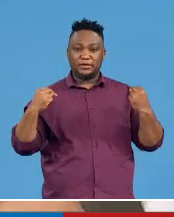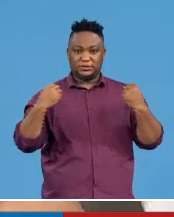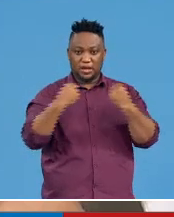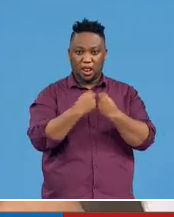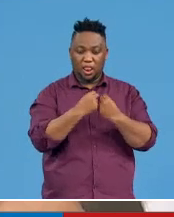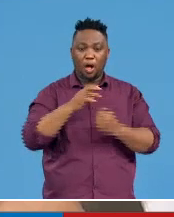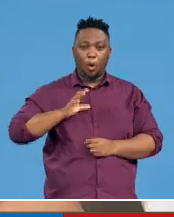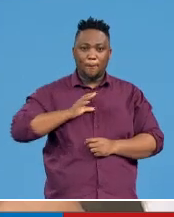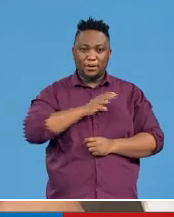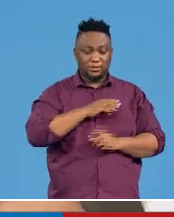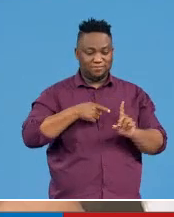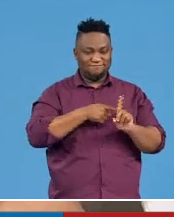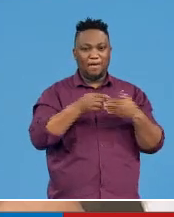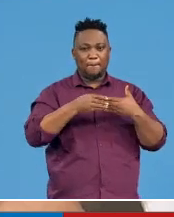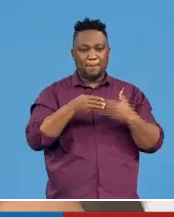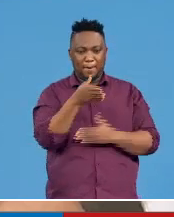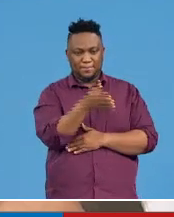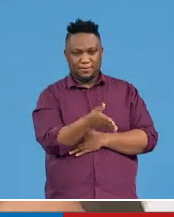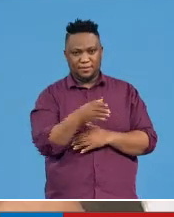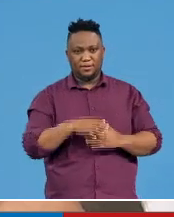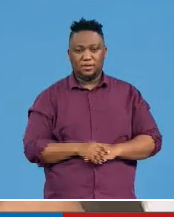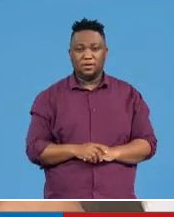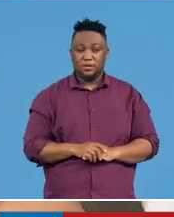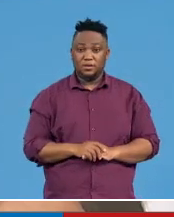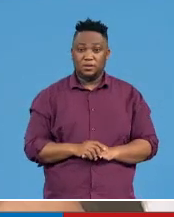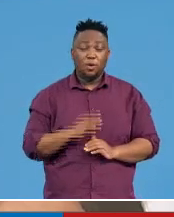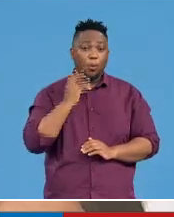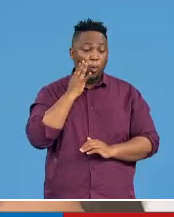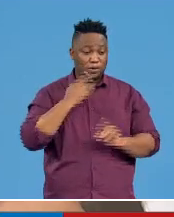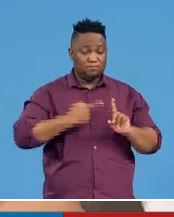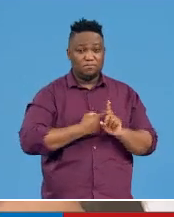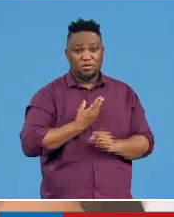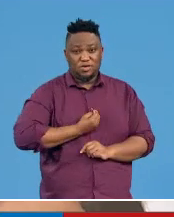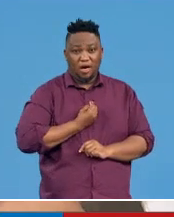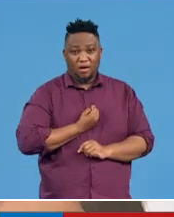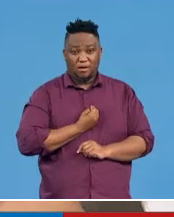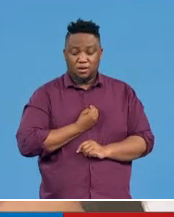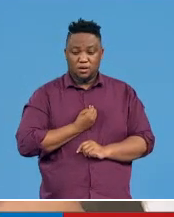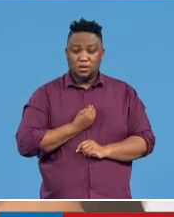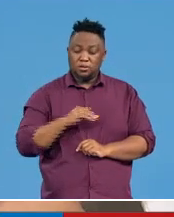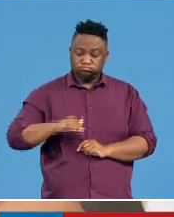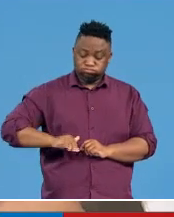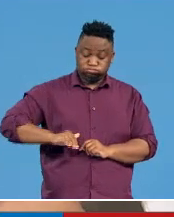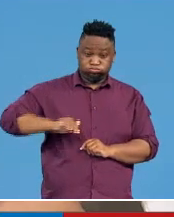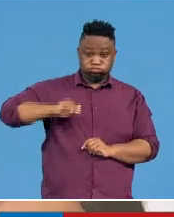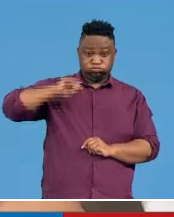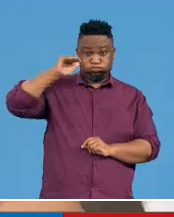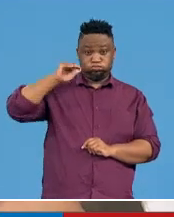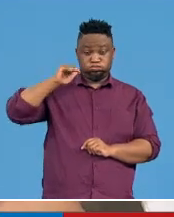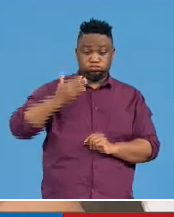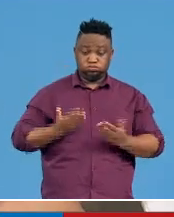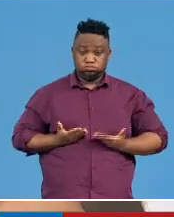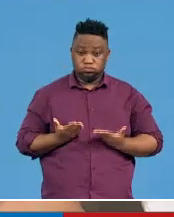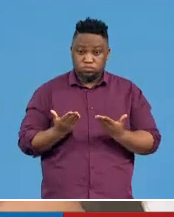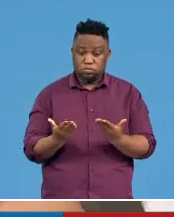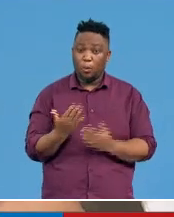National Congress. And from the years of her youth to her final days, she